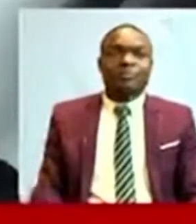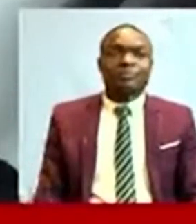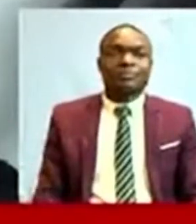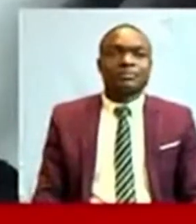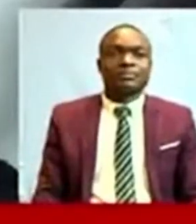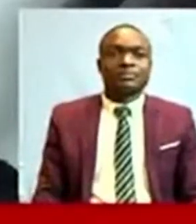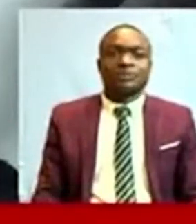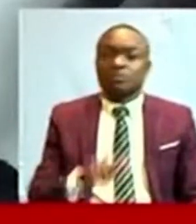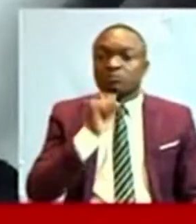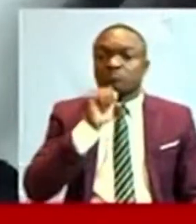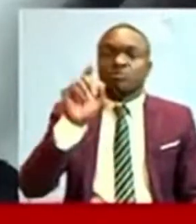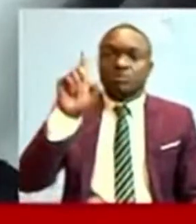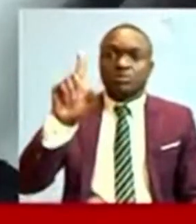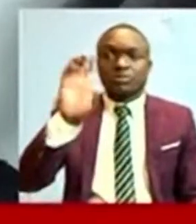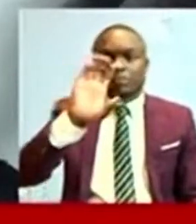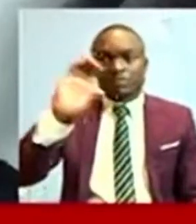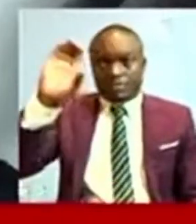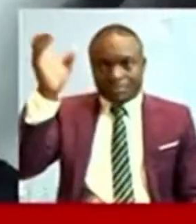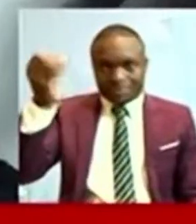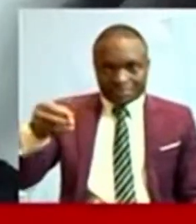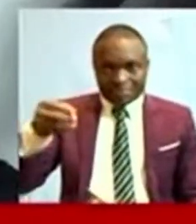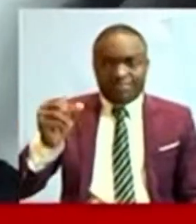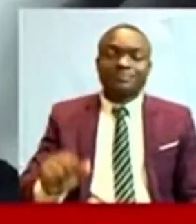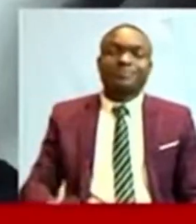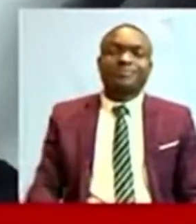and not 100%.